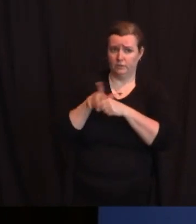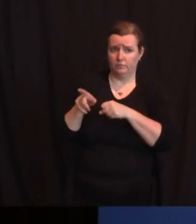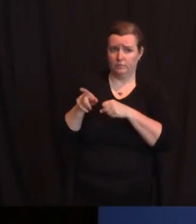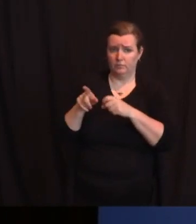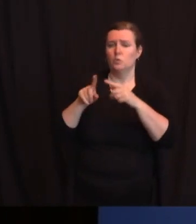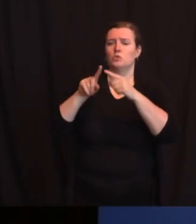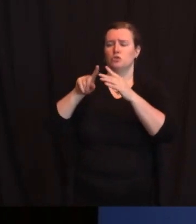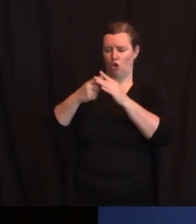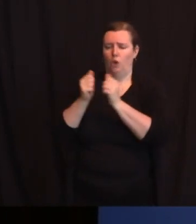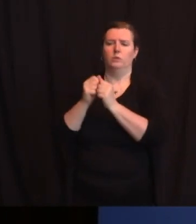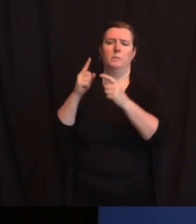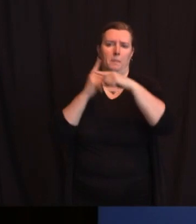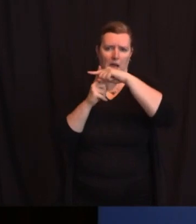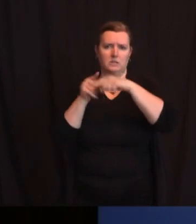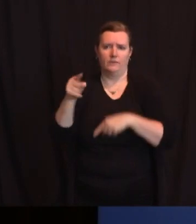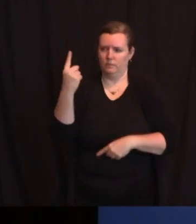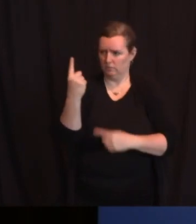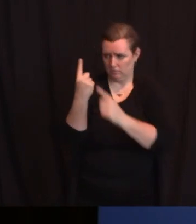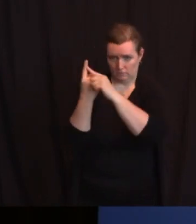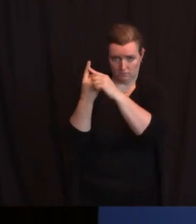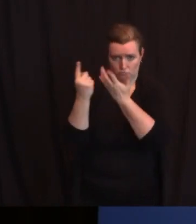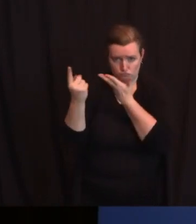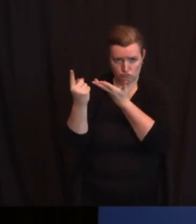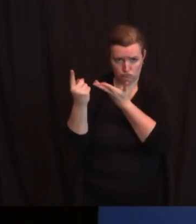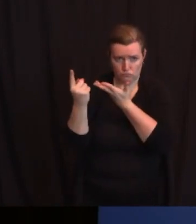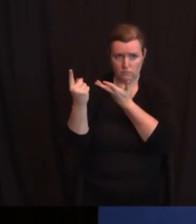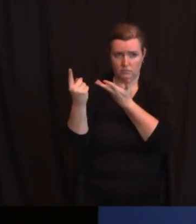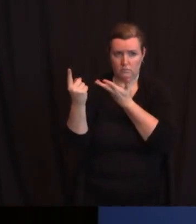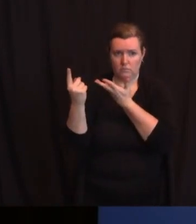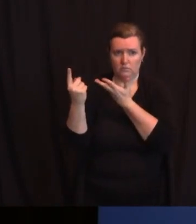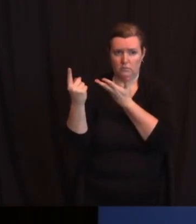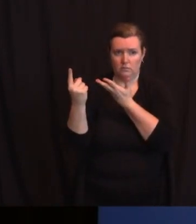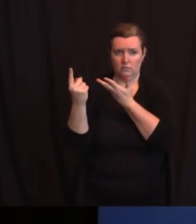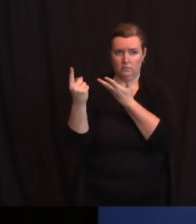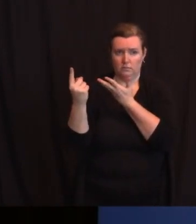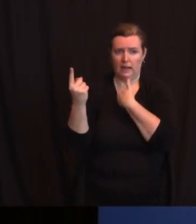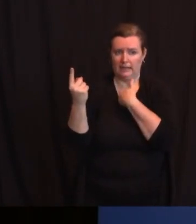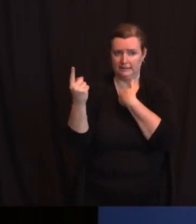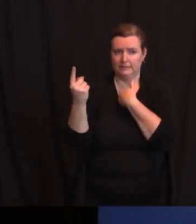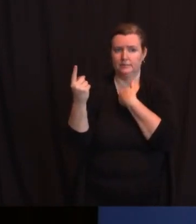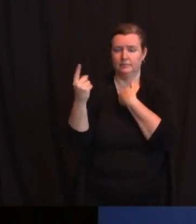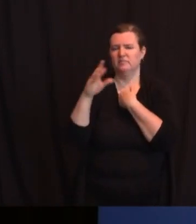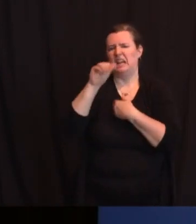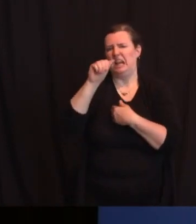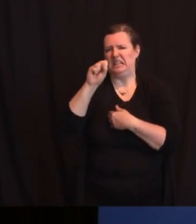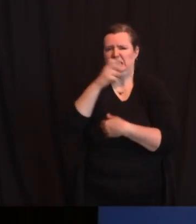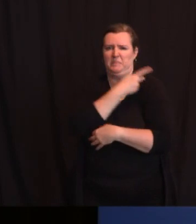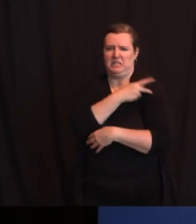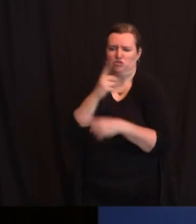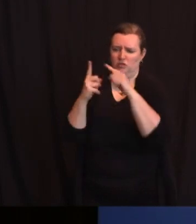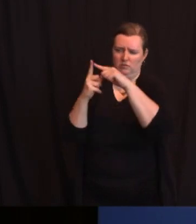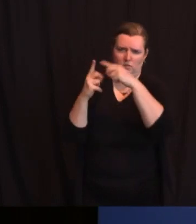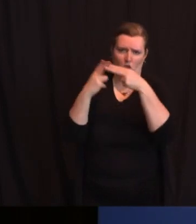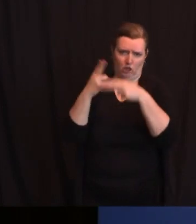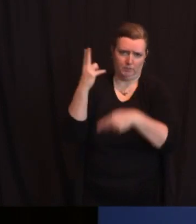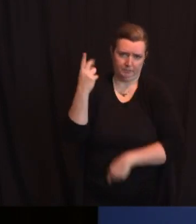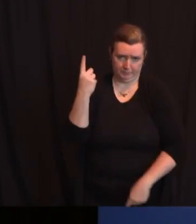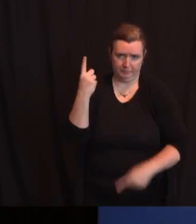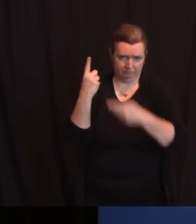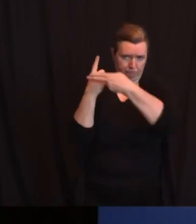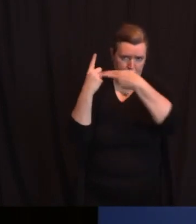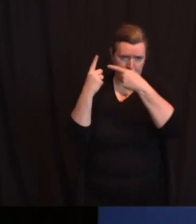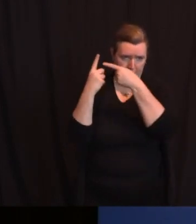Positive test means that you have a case patient. And, again, to recognize what the governor had started out saying about how